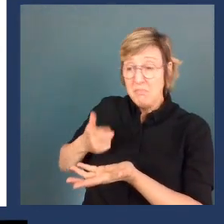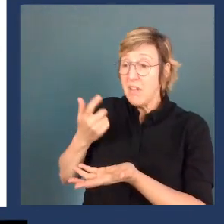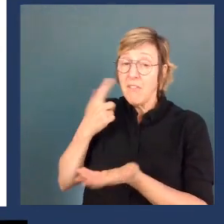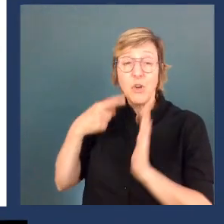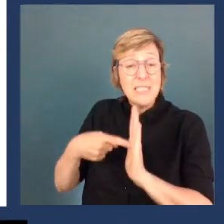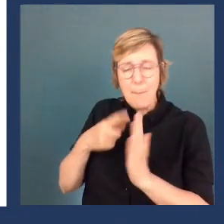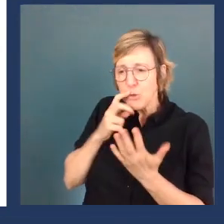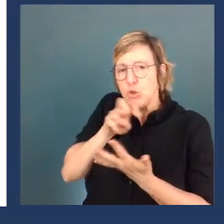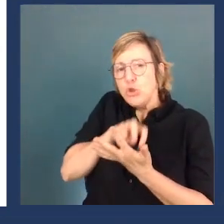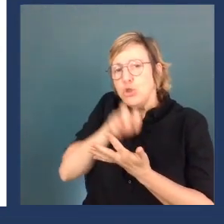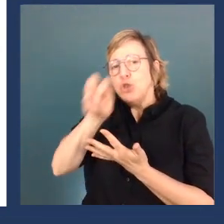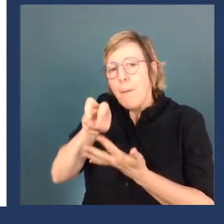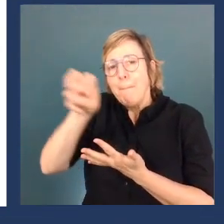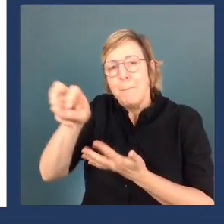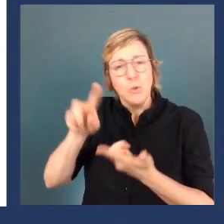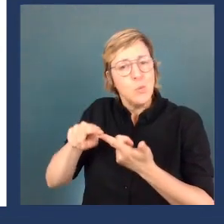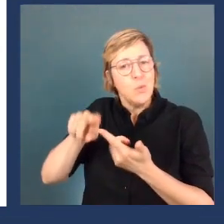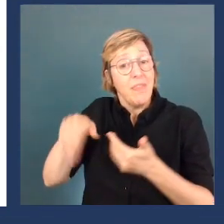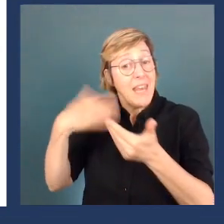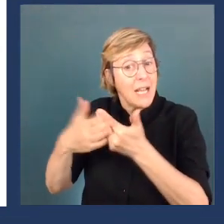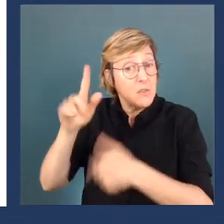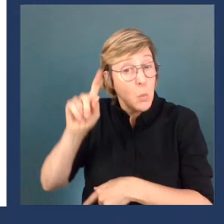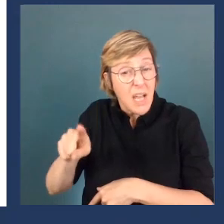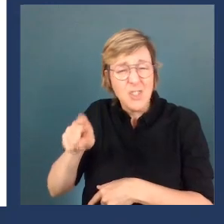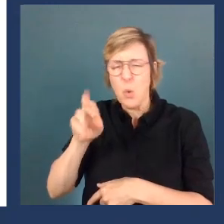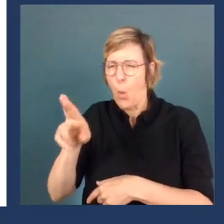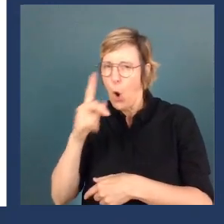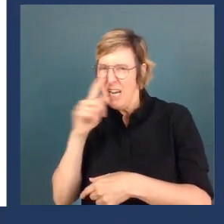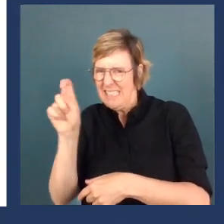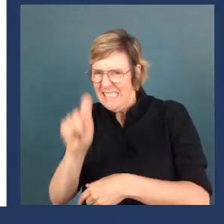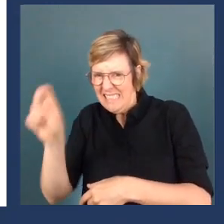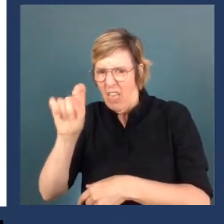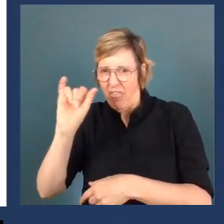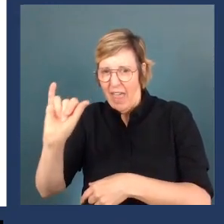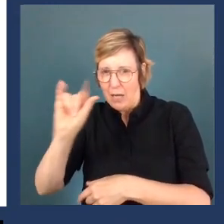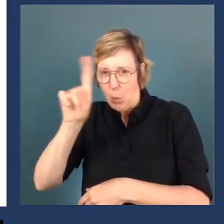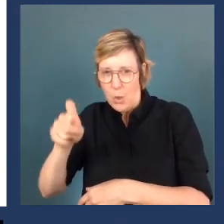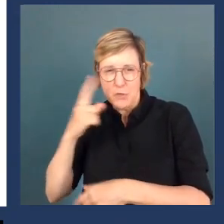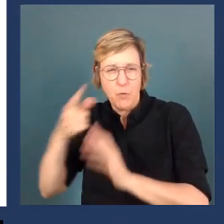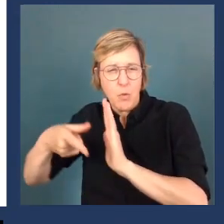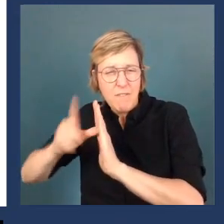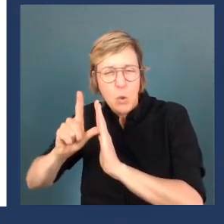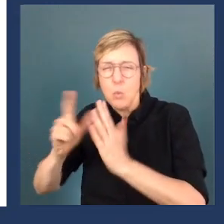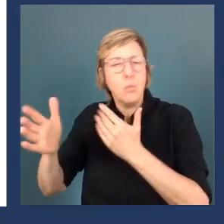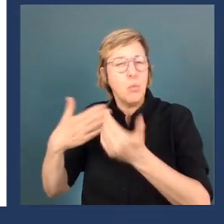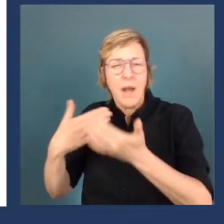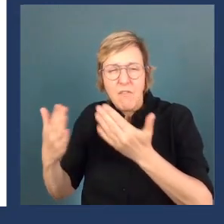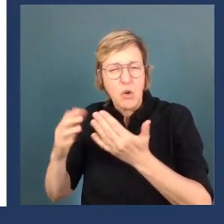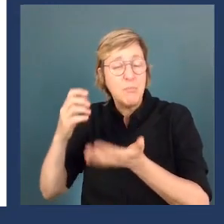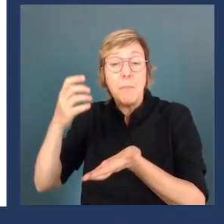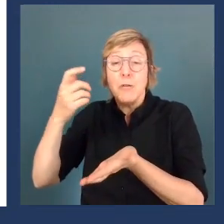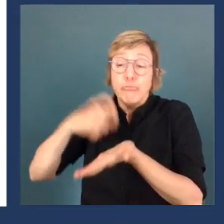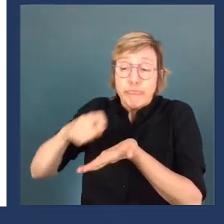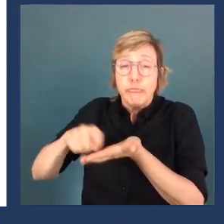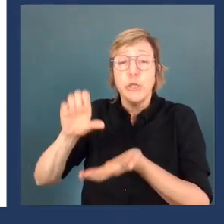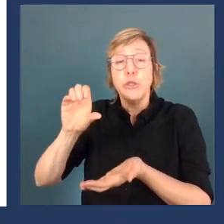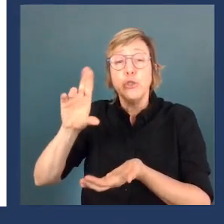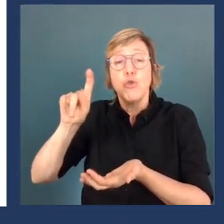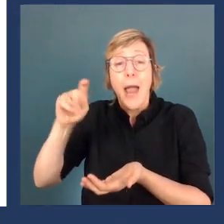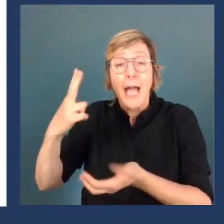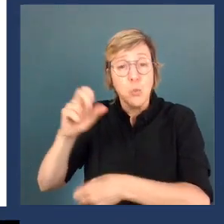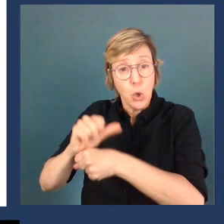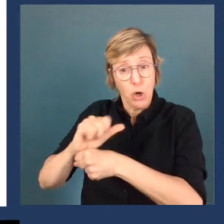or skipping a question, marking the question for review, what have you, doing scratch work, all of that being taken care of by this